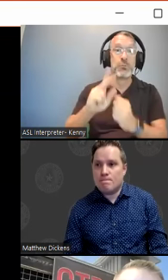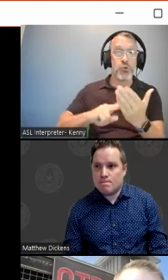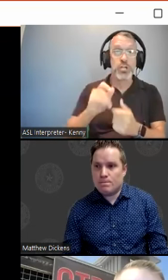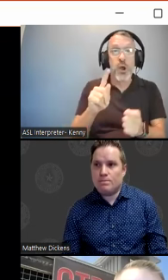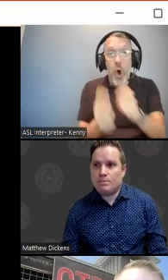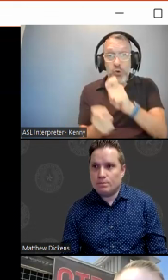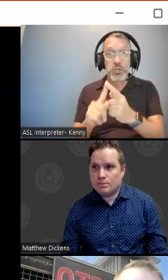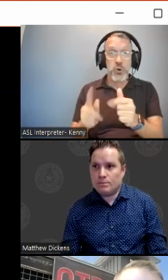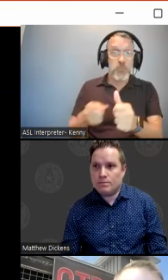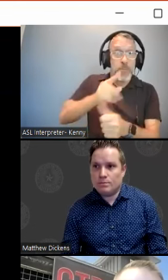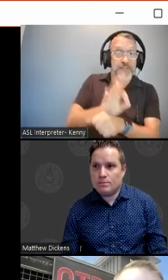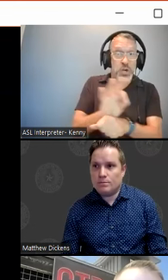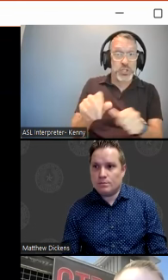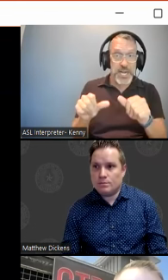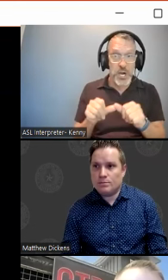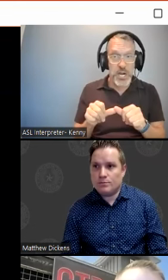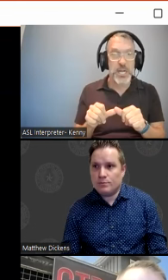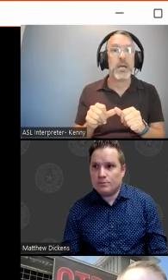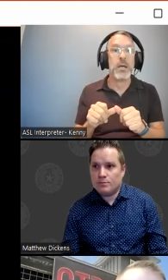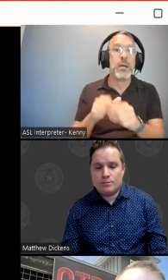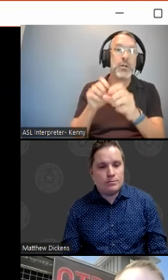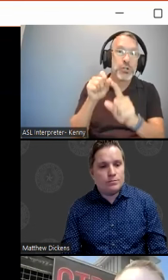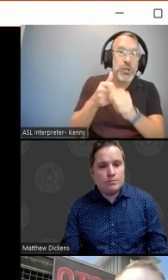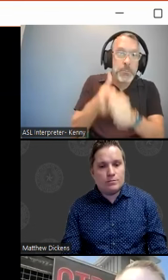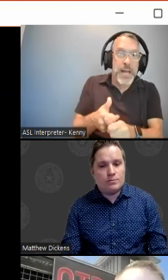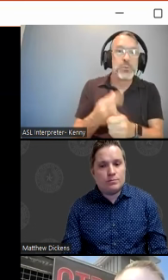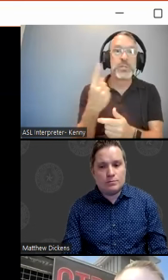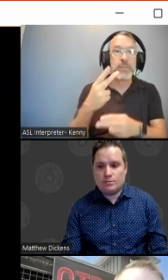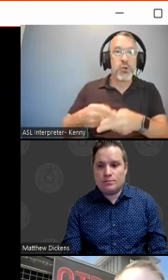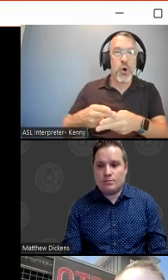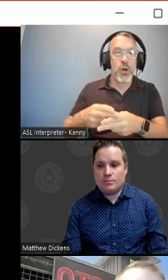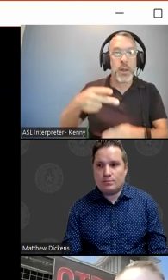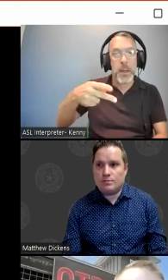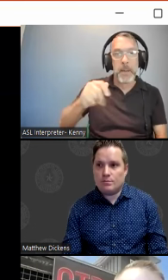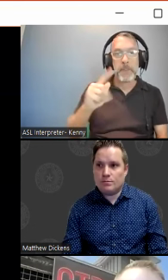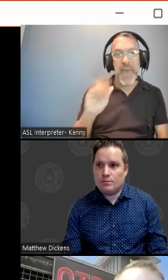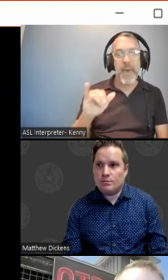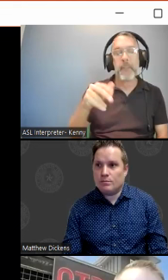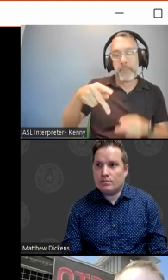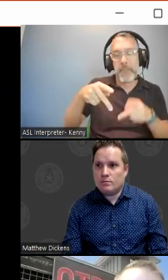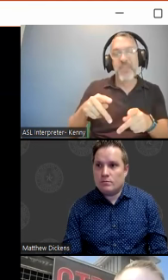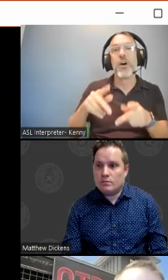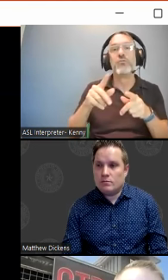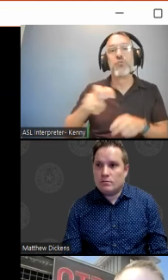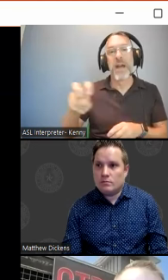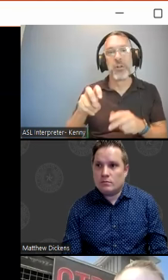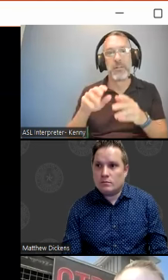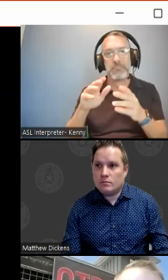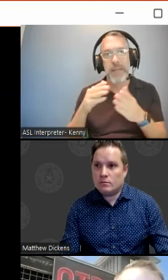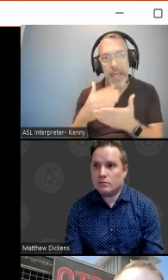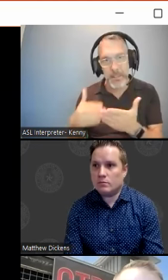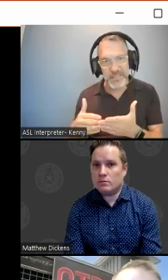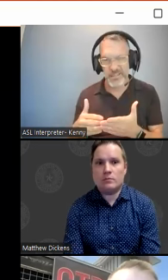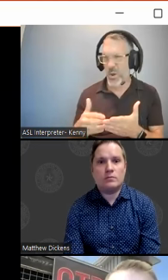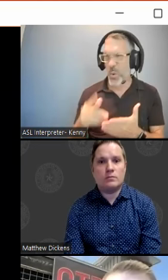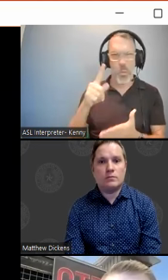to a primary function area triggers compliance with some things we call the path of travel elements. I know, you just said,